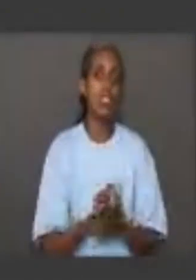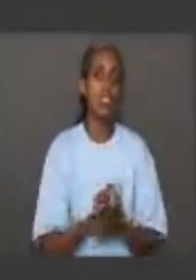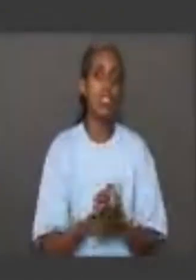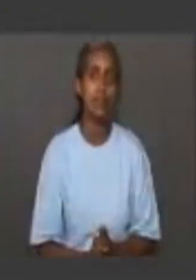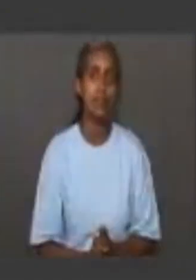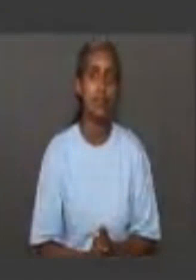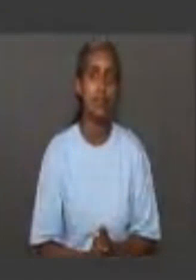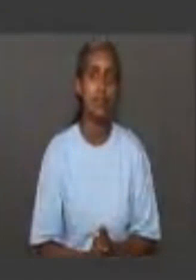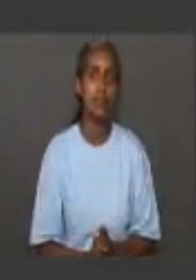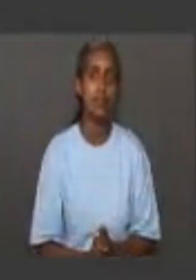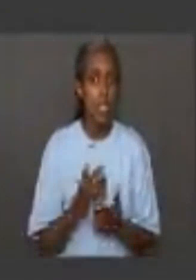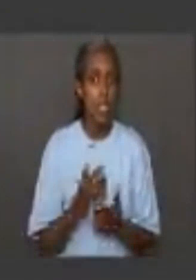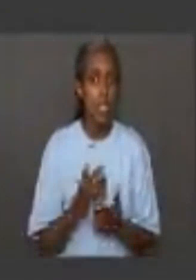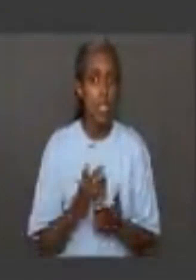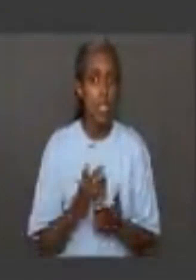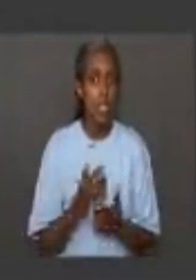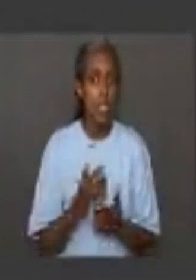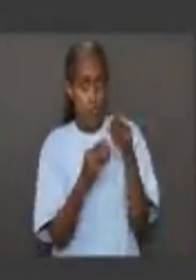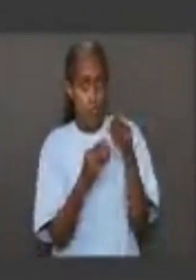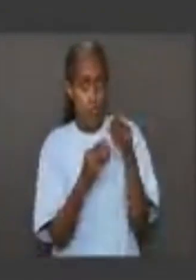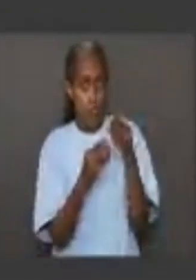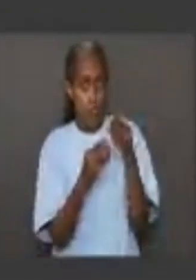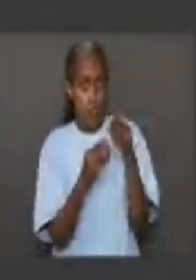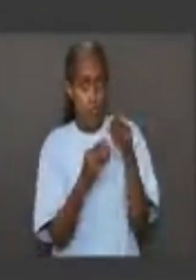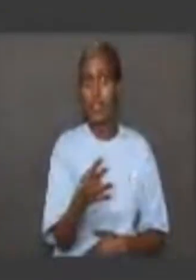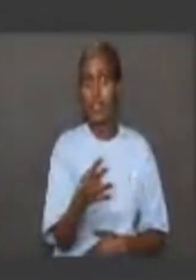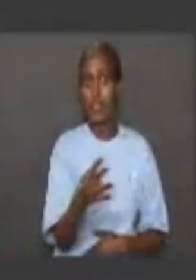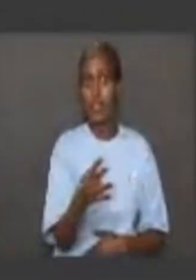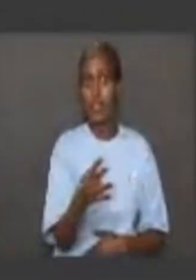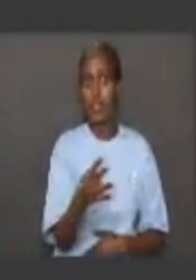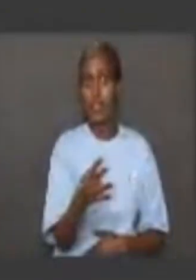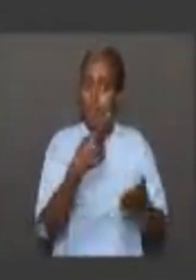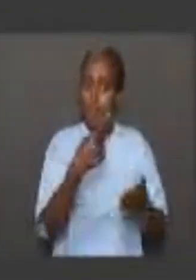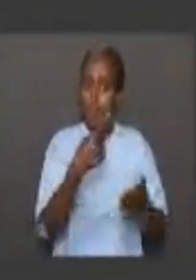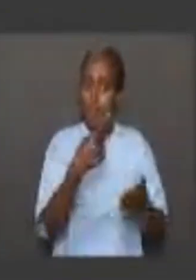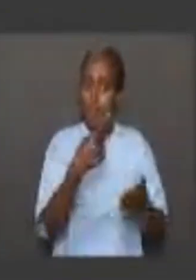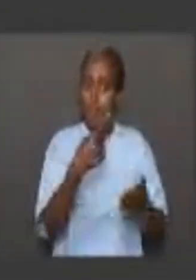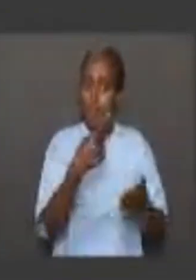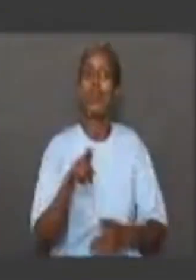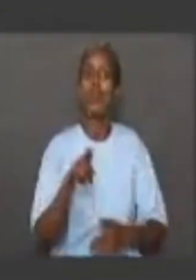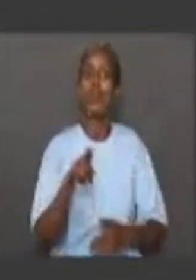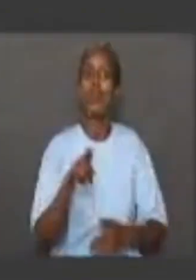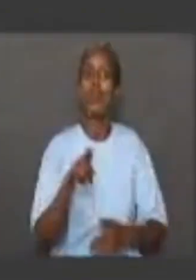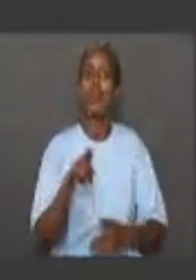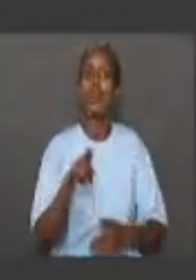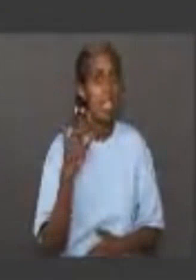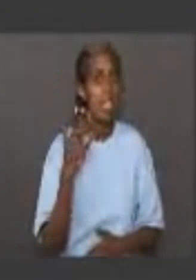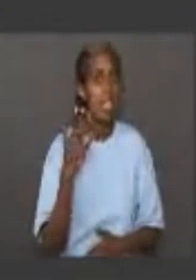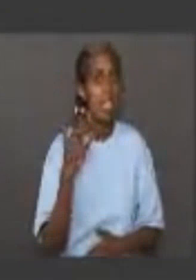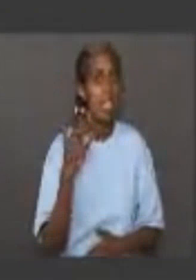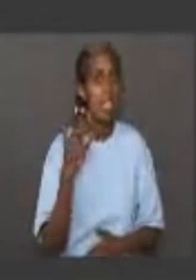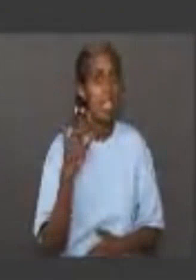Let us construct a table for values of x, like this.